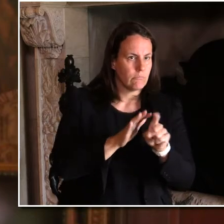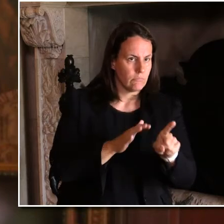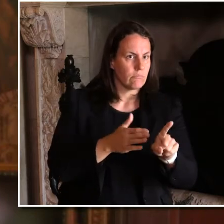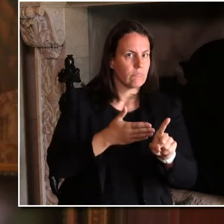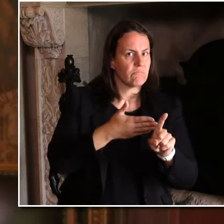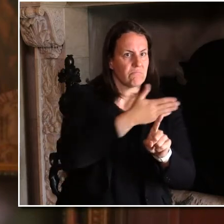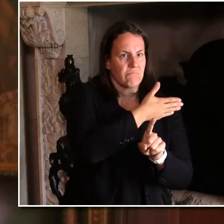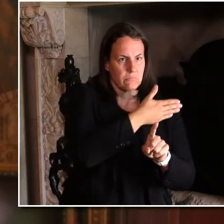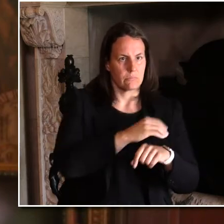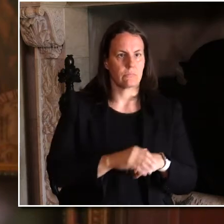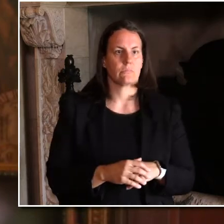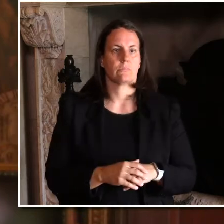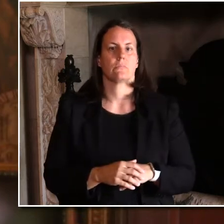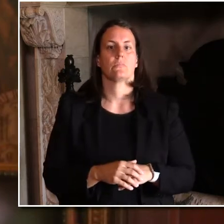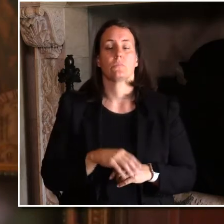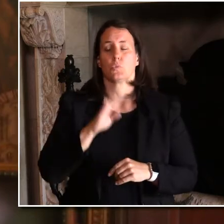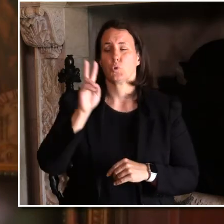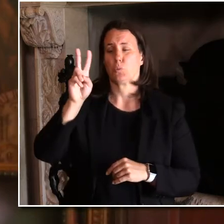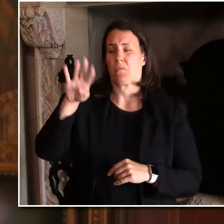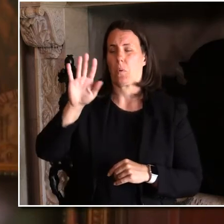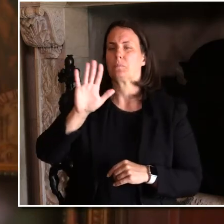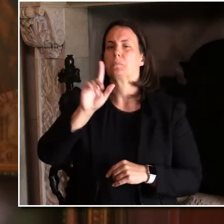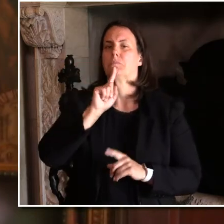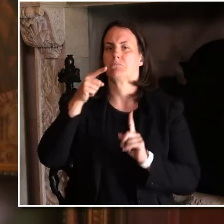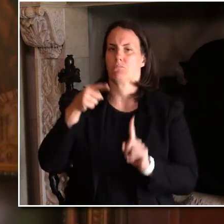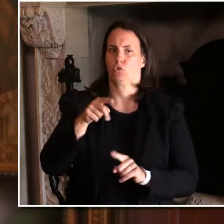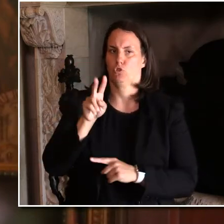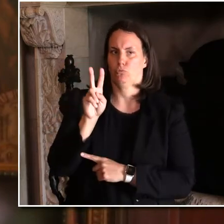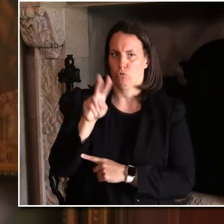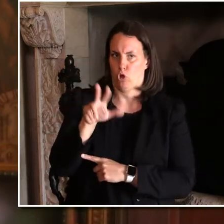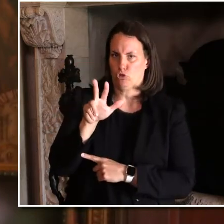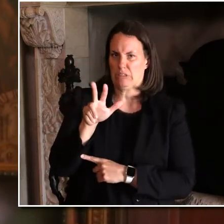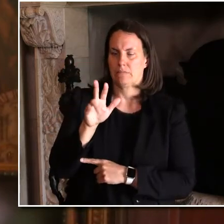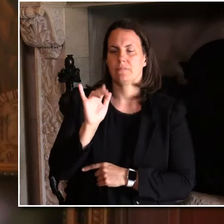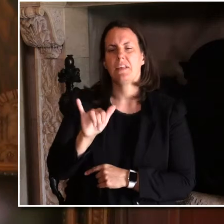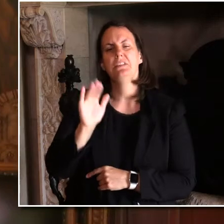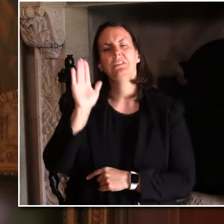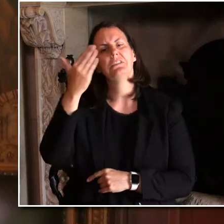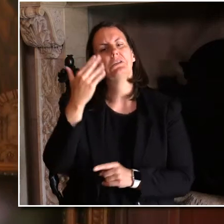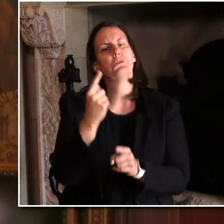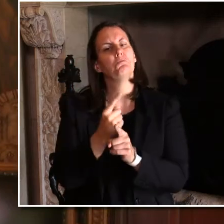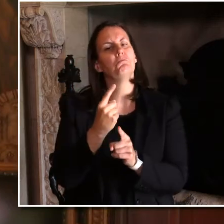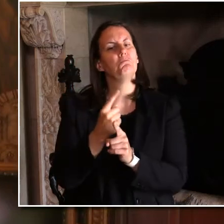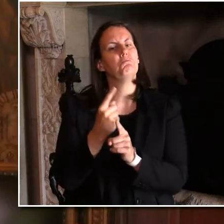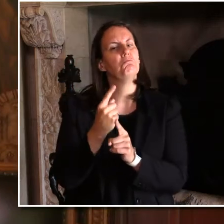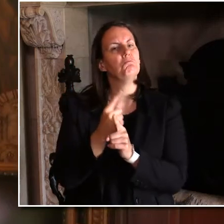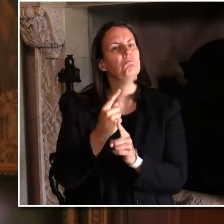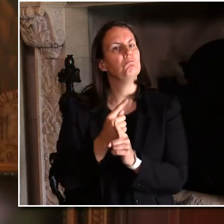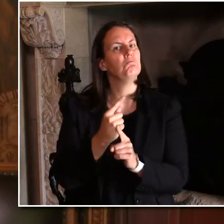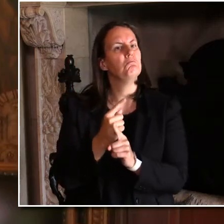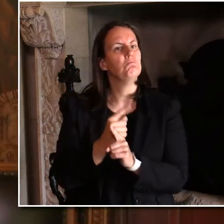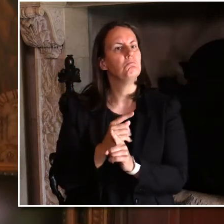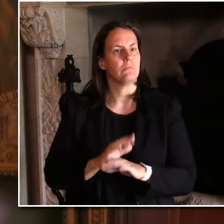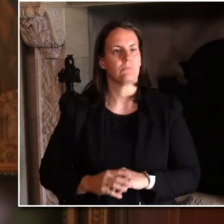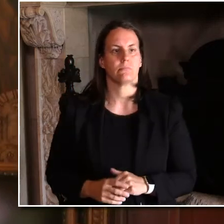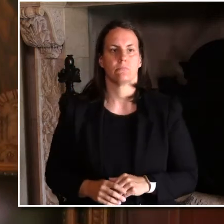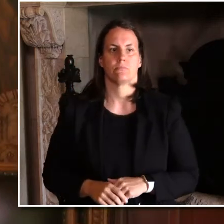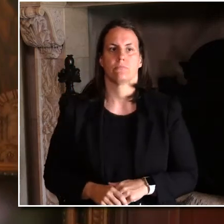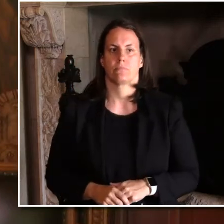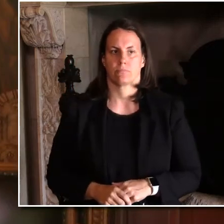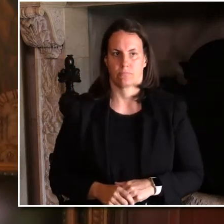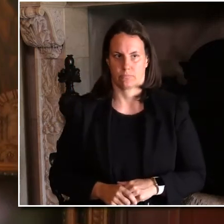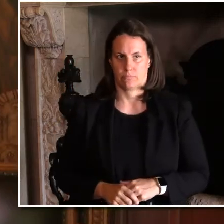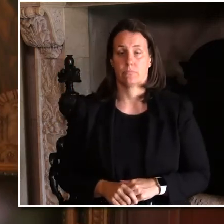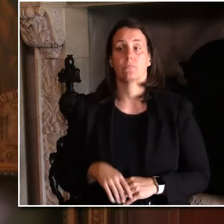countries. One country that did this on a large scale in Spain, which had, as some people know, a pretty severe